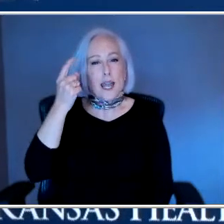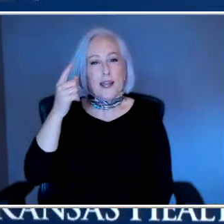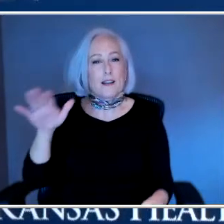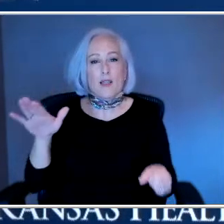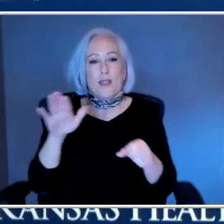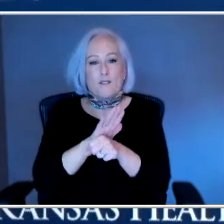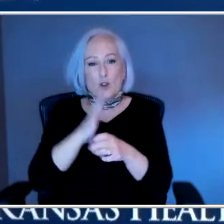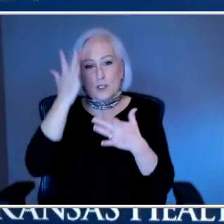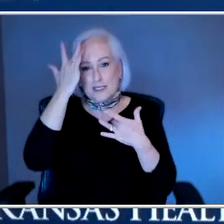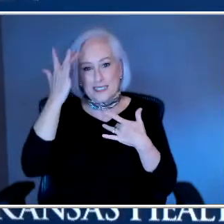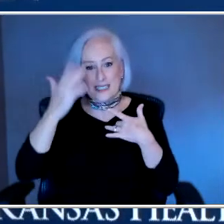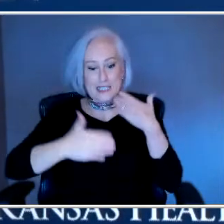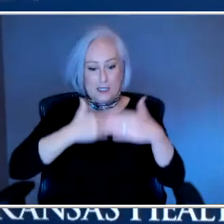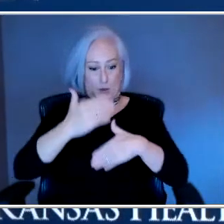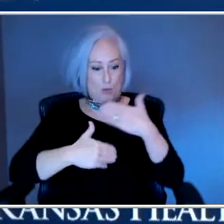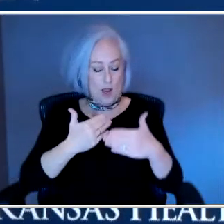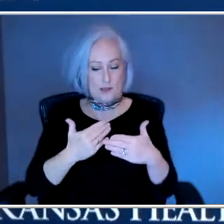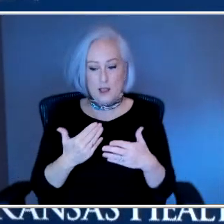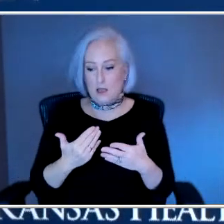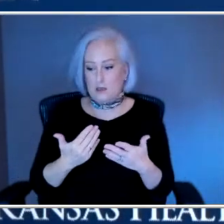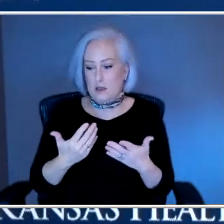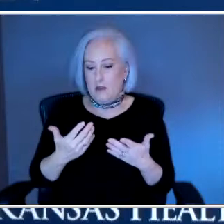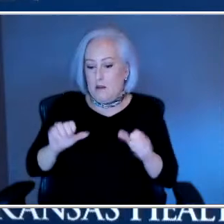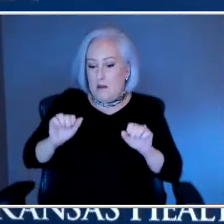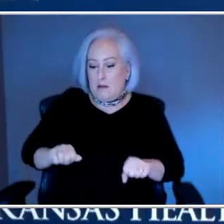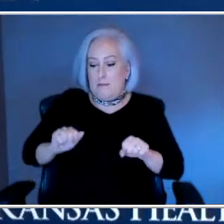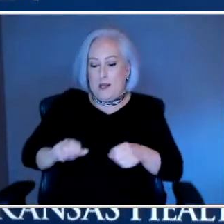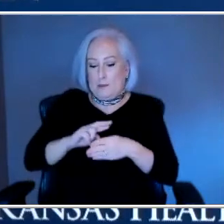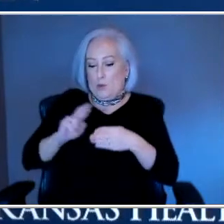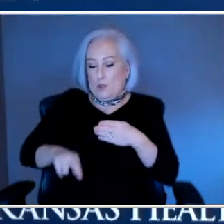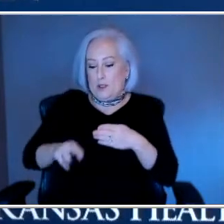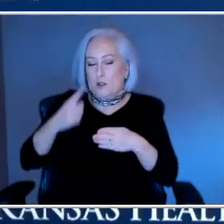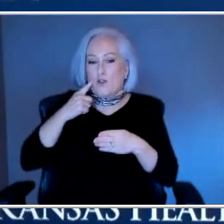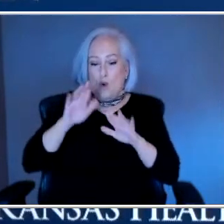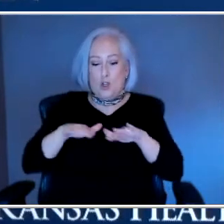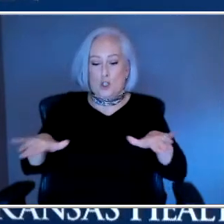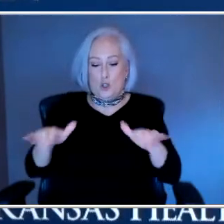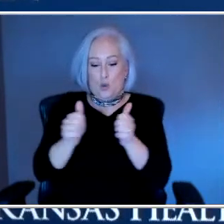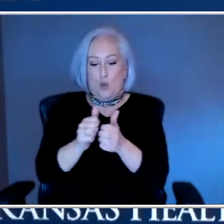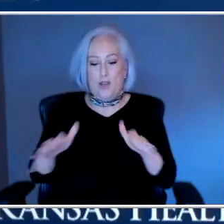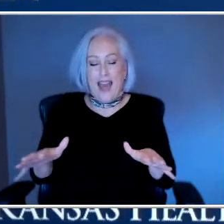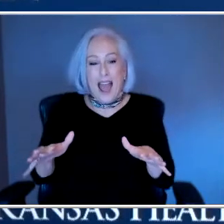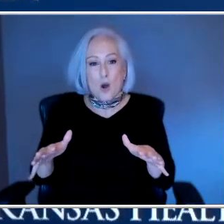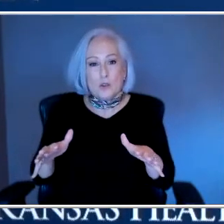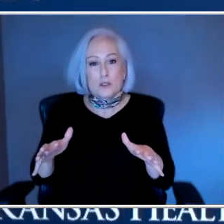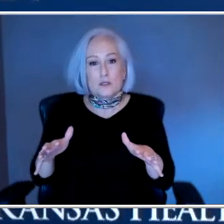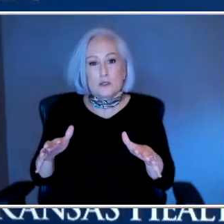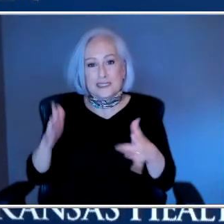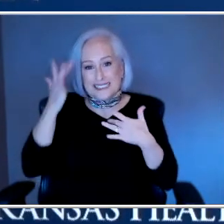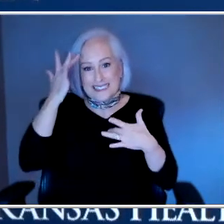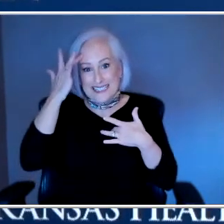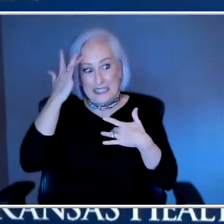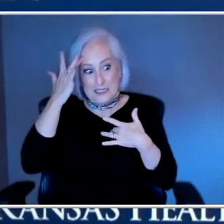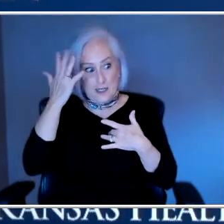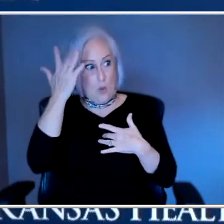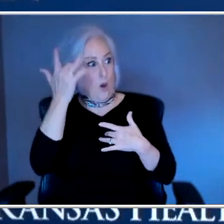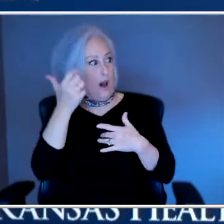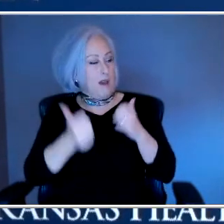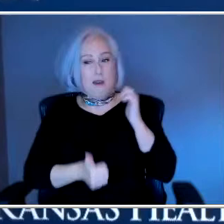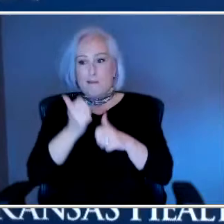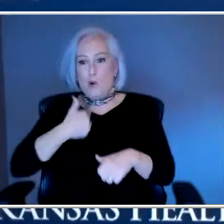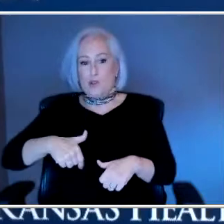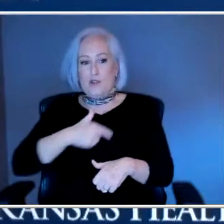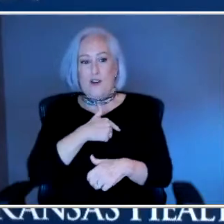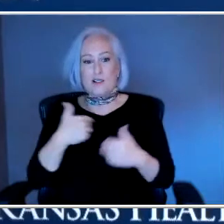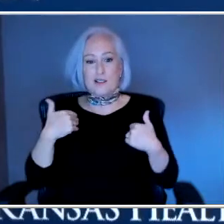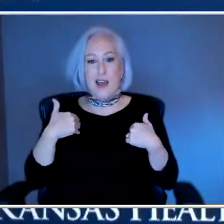what the ramifications are for those children that get the disease, because most of us have all had measles vaccine, and we haven't had to deal with that in our